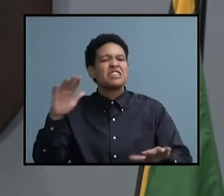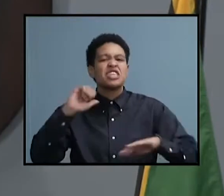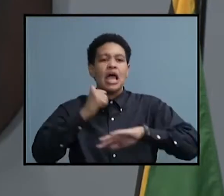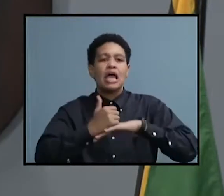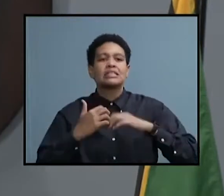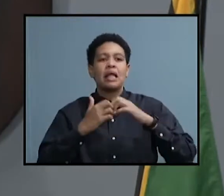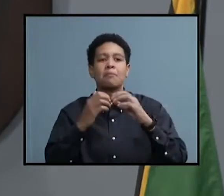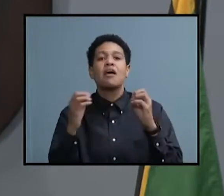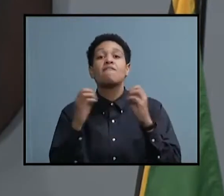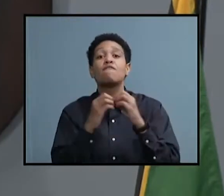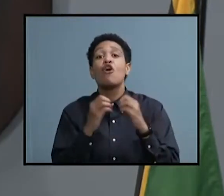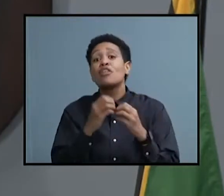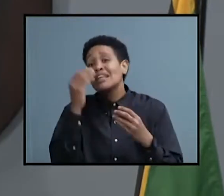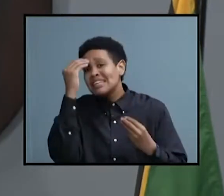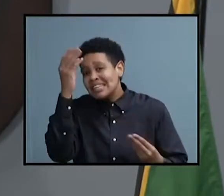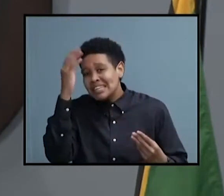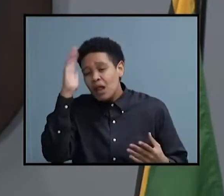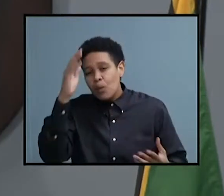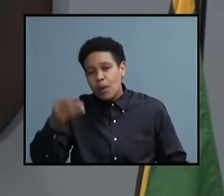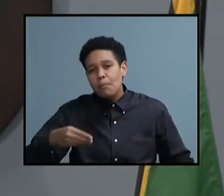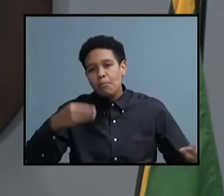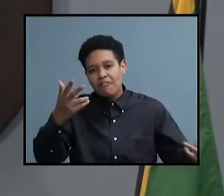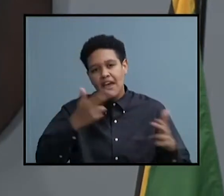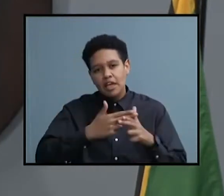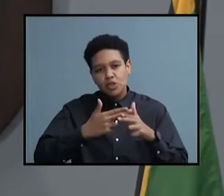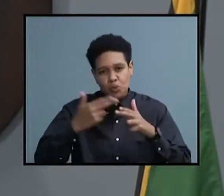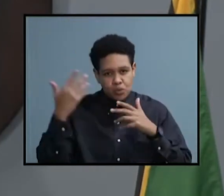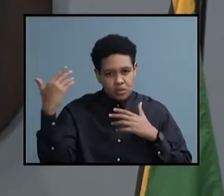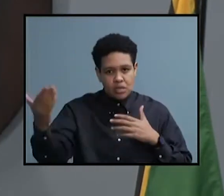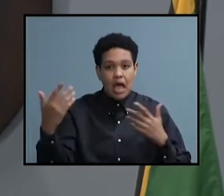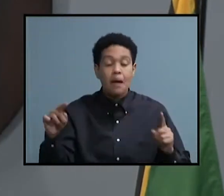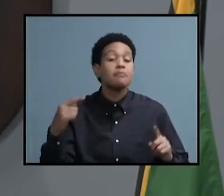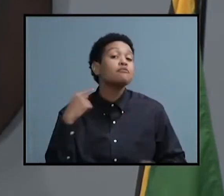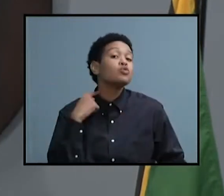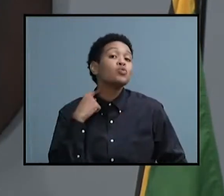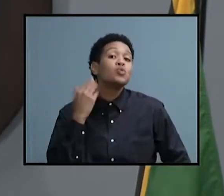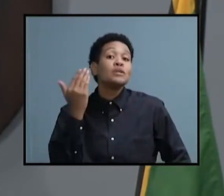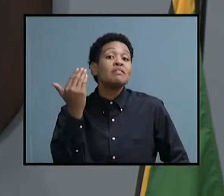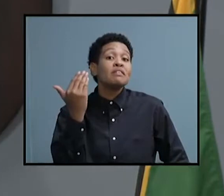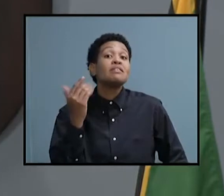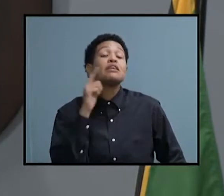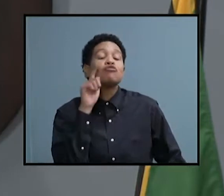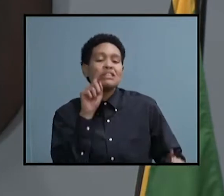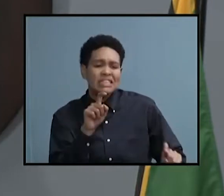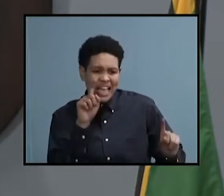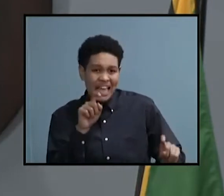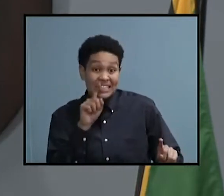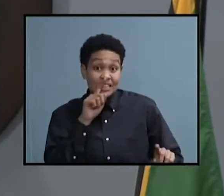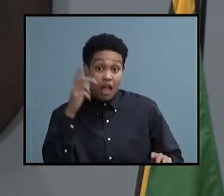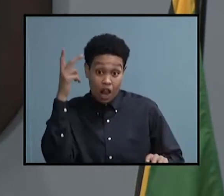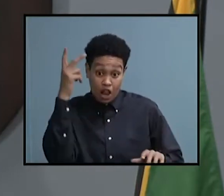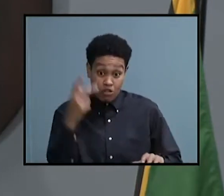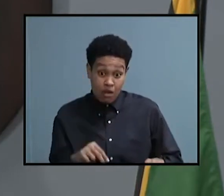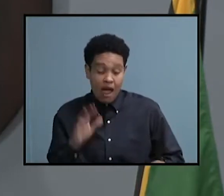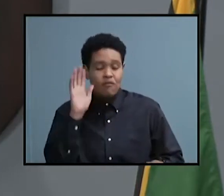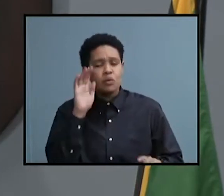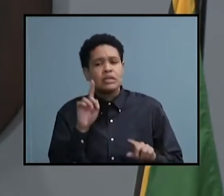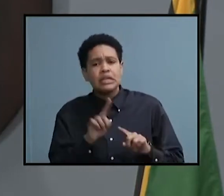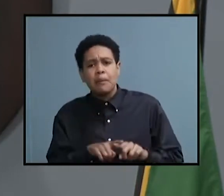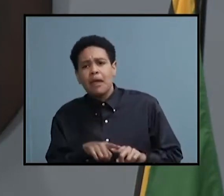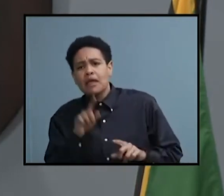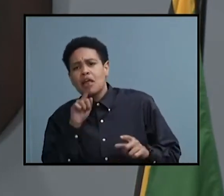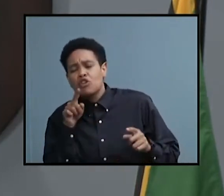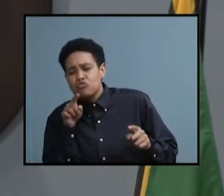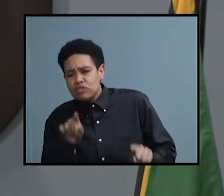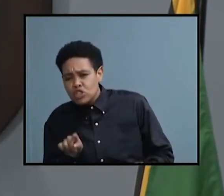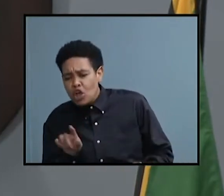further details will be provided in due course. As of June 15, testing on arrival will be subject to the